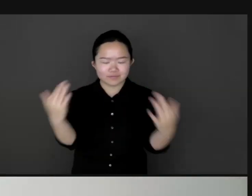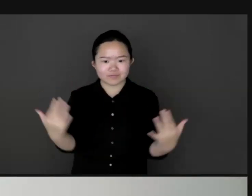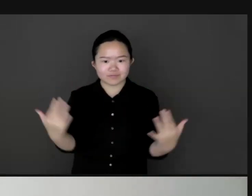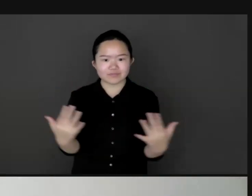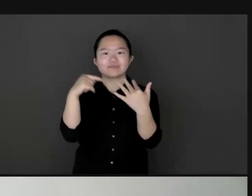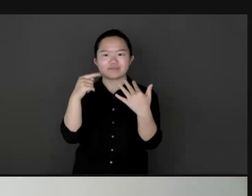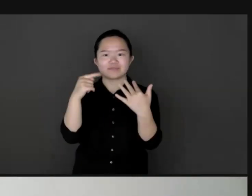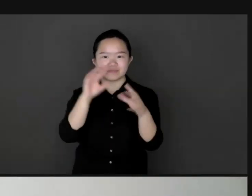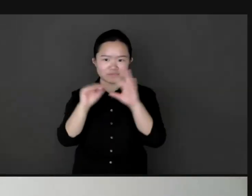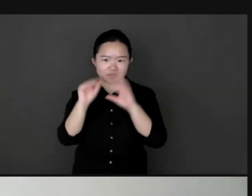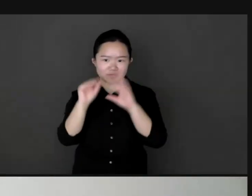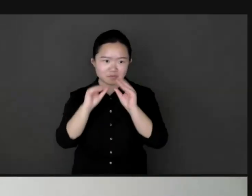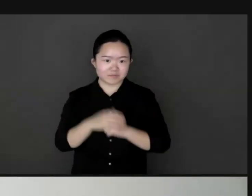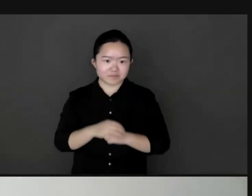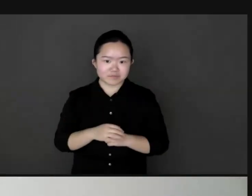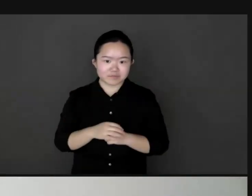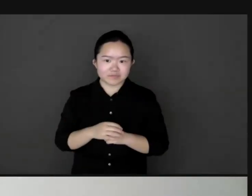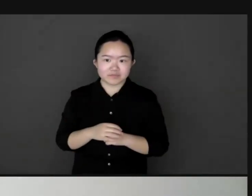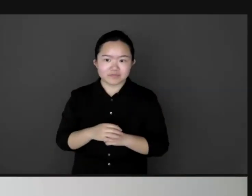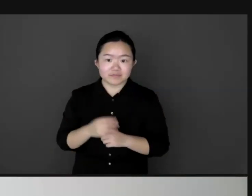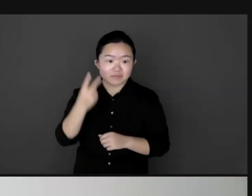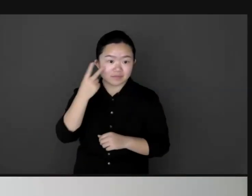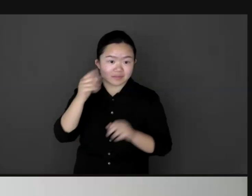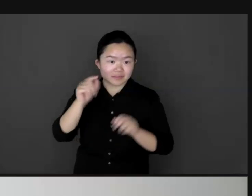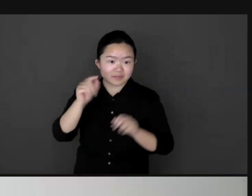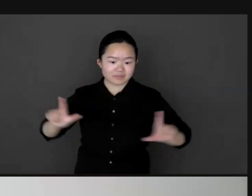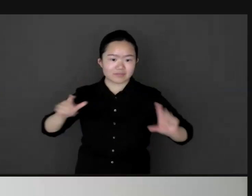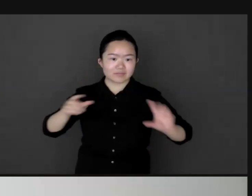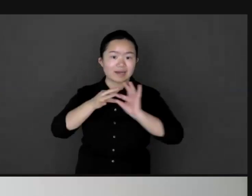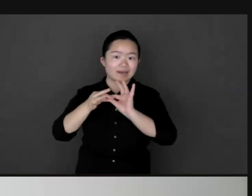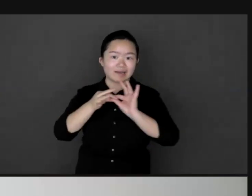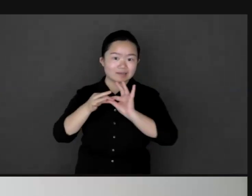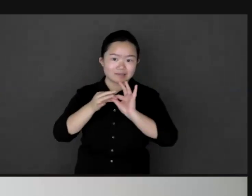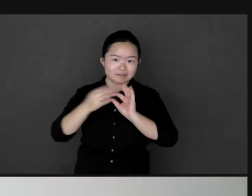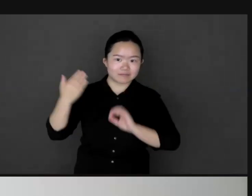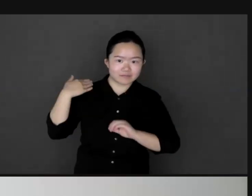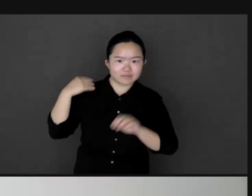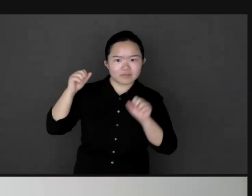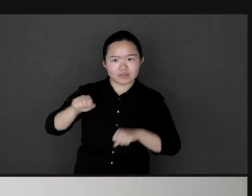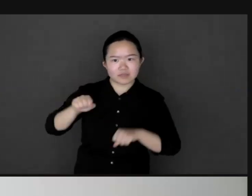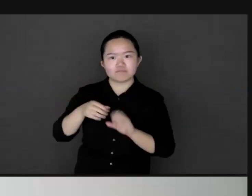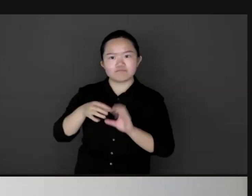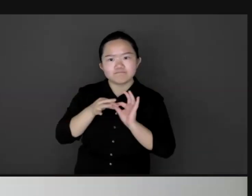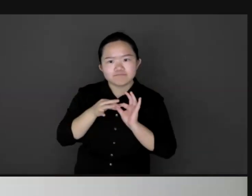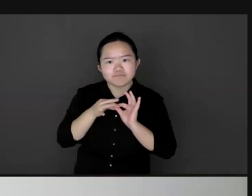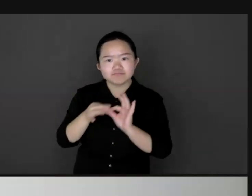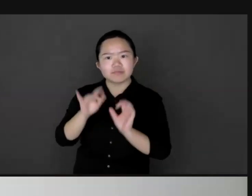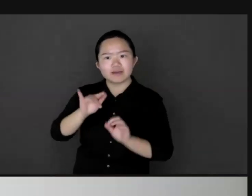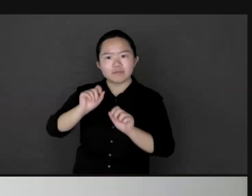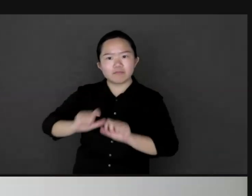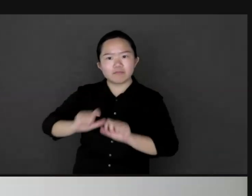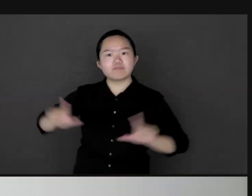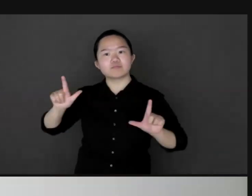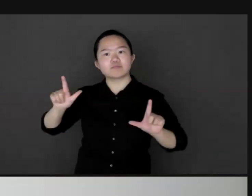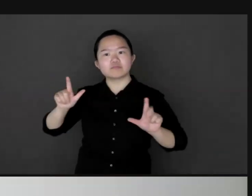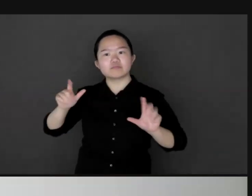to follow the work of the EN 301-549 review, and also to make comments there. So please